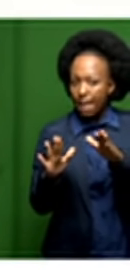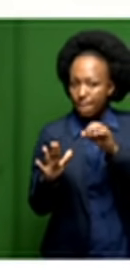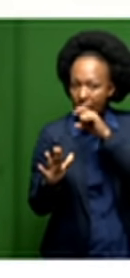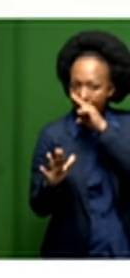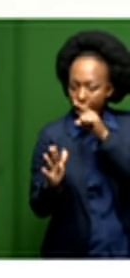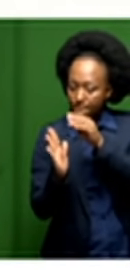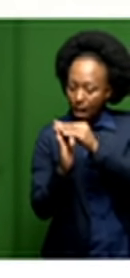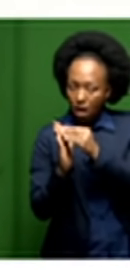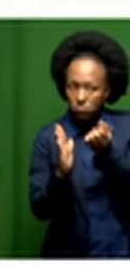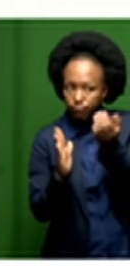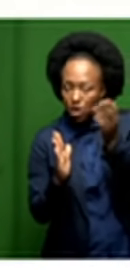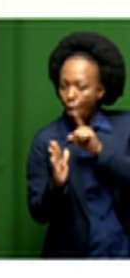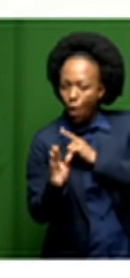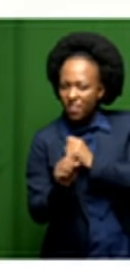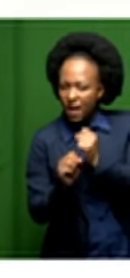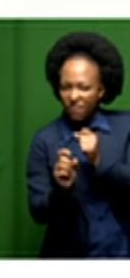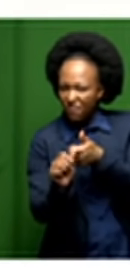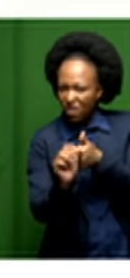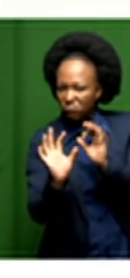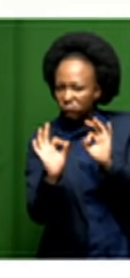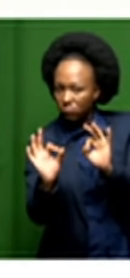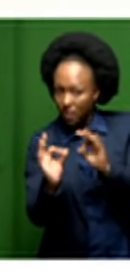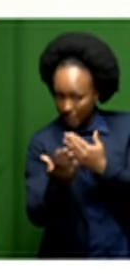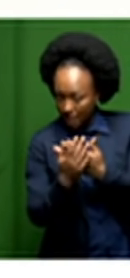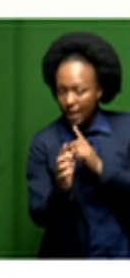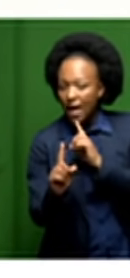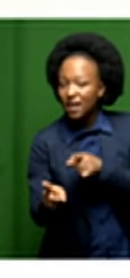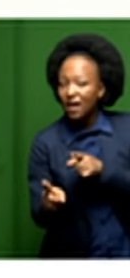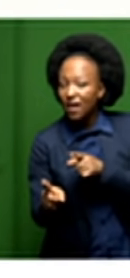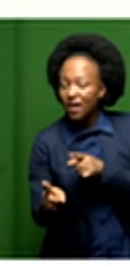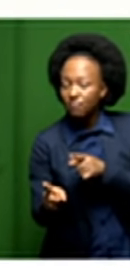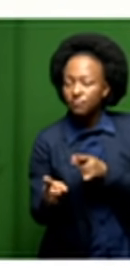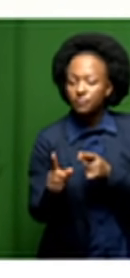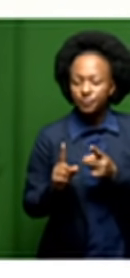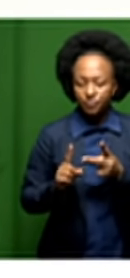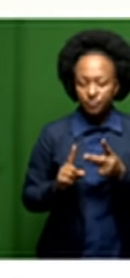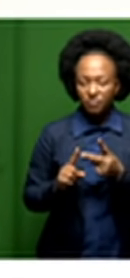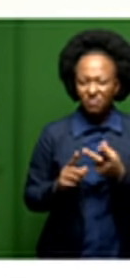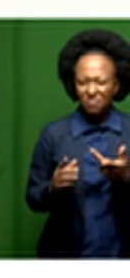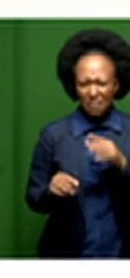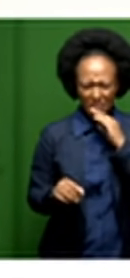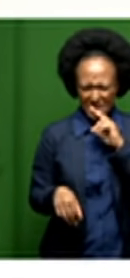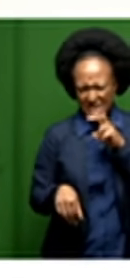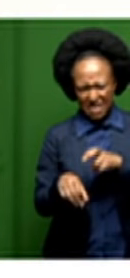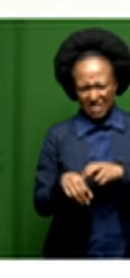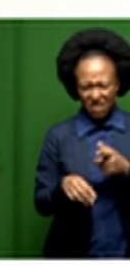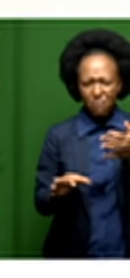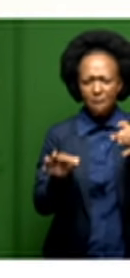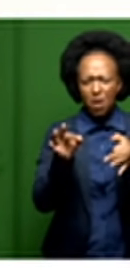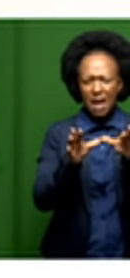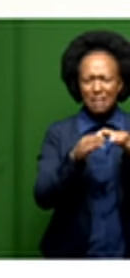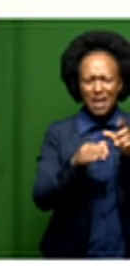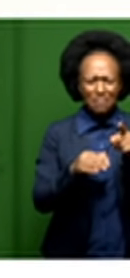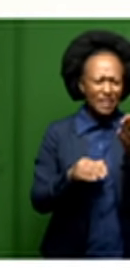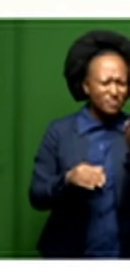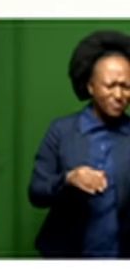list. But the other question for me, Leanne, would be, will this be necessary for political parties to do so?